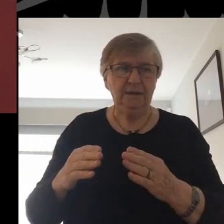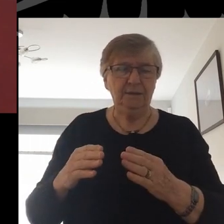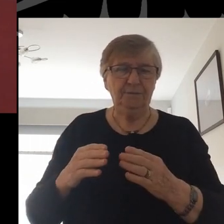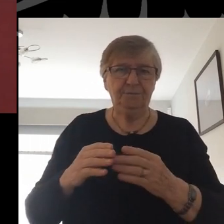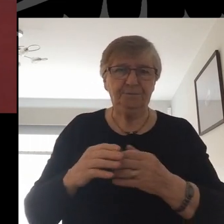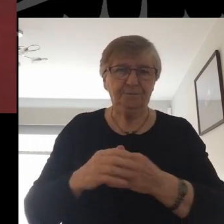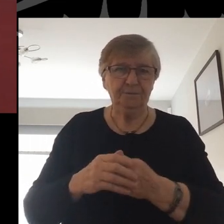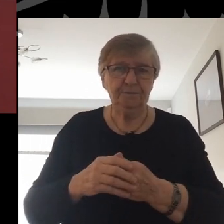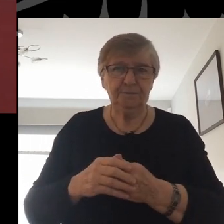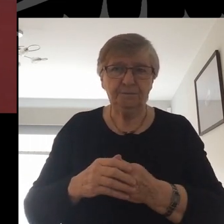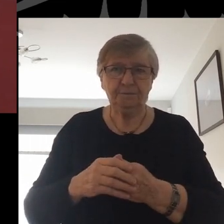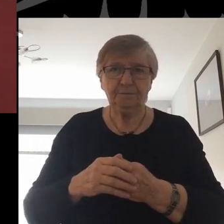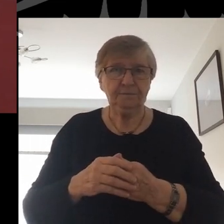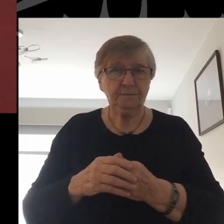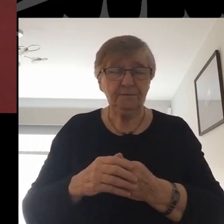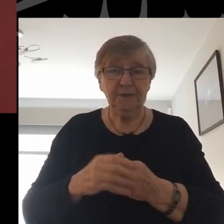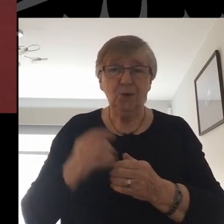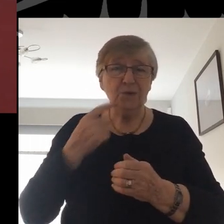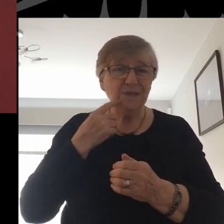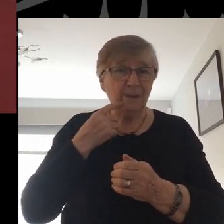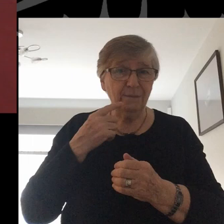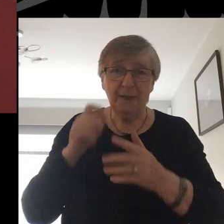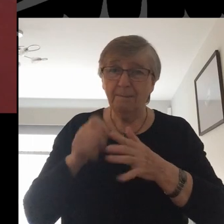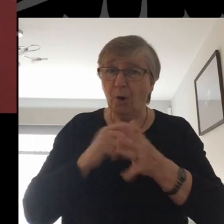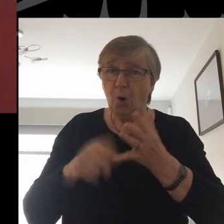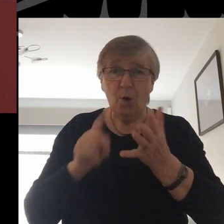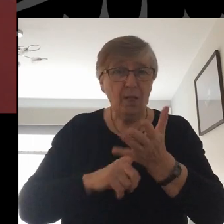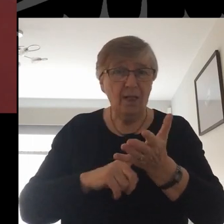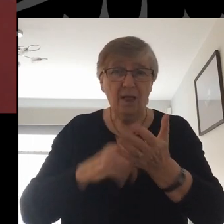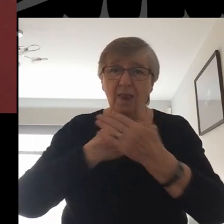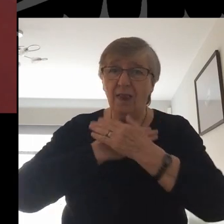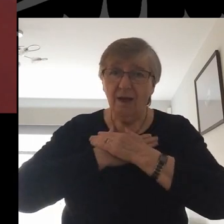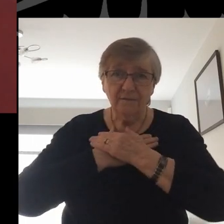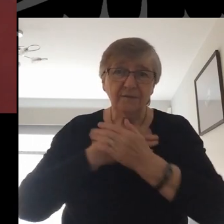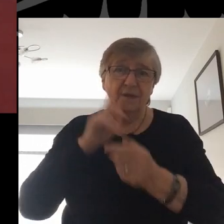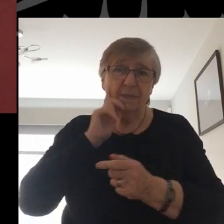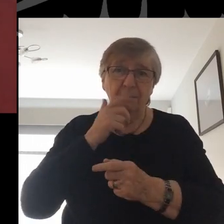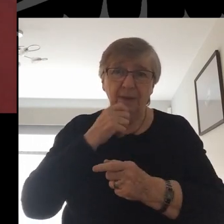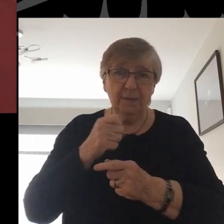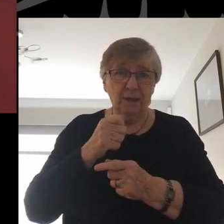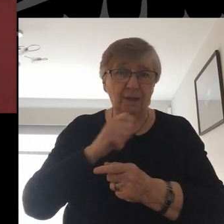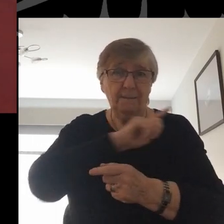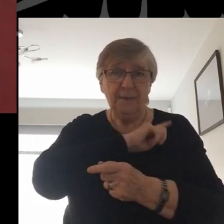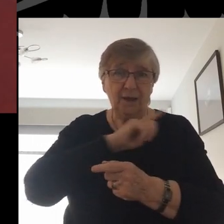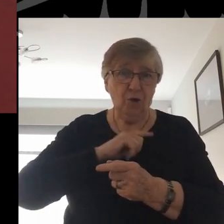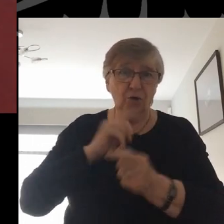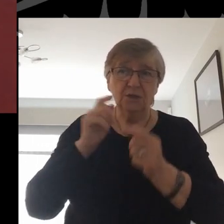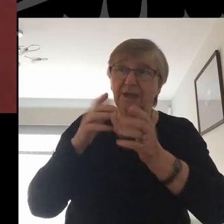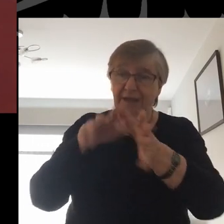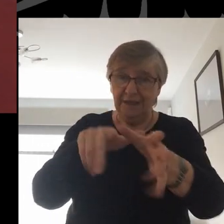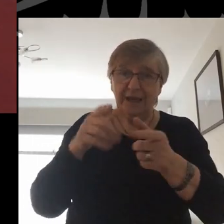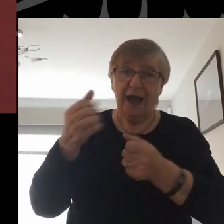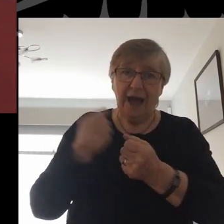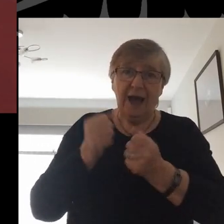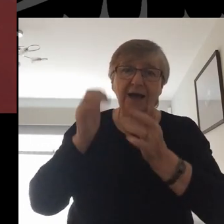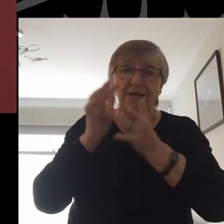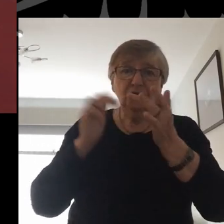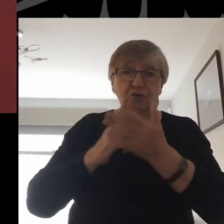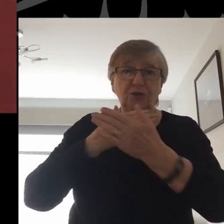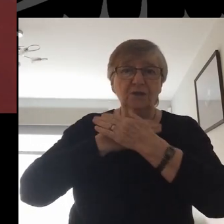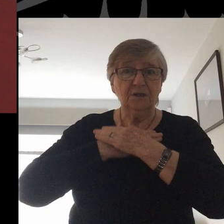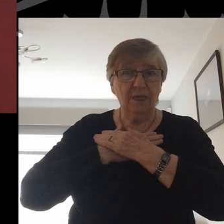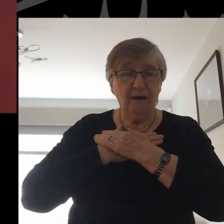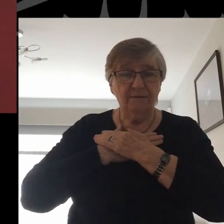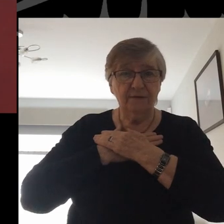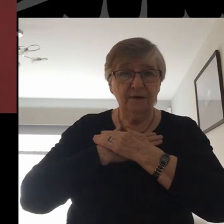anyone. It was simply the warm-hearted love of Jesus which had reached out and reached down to